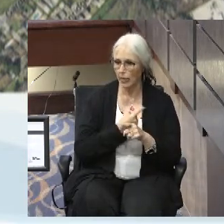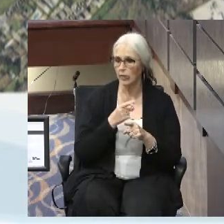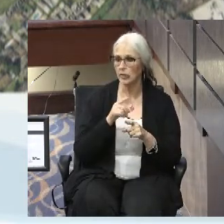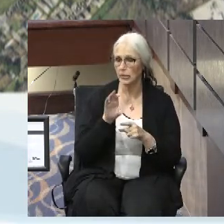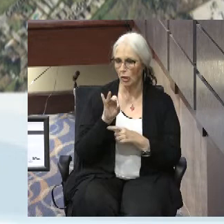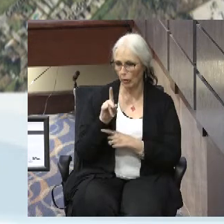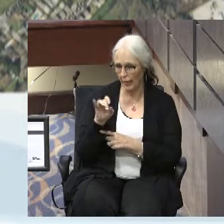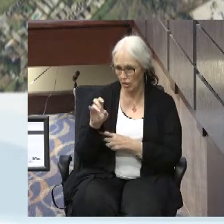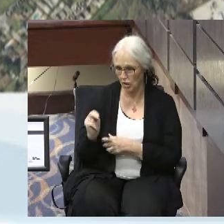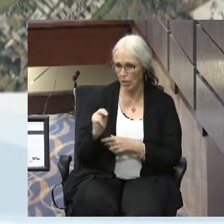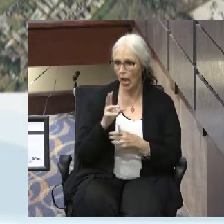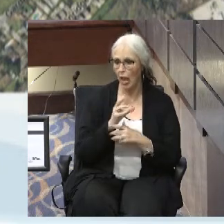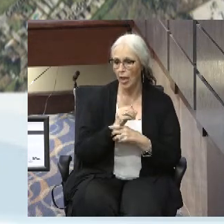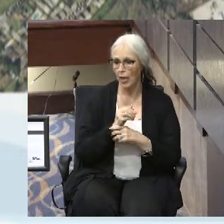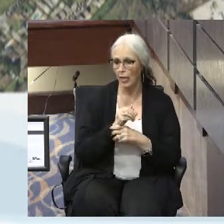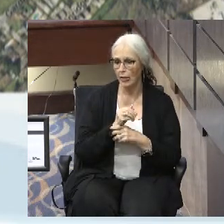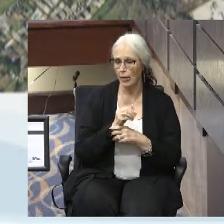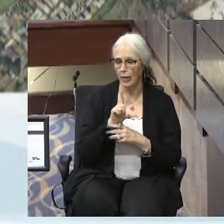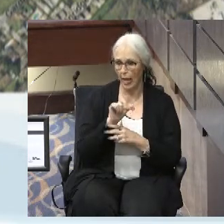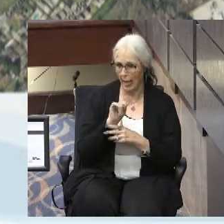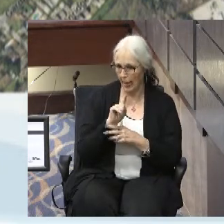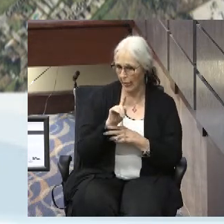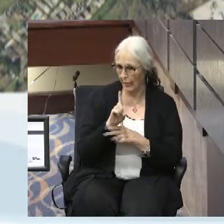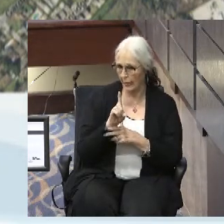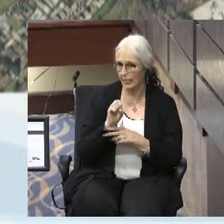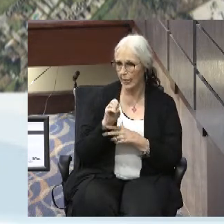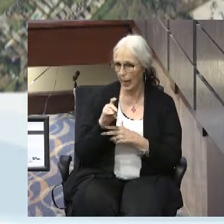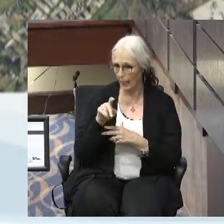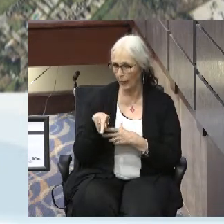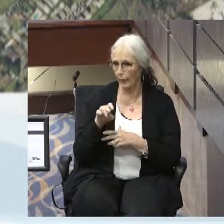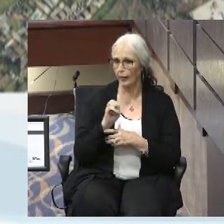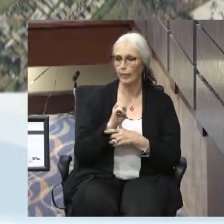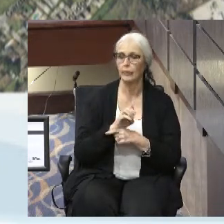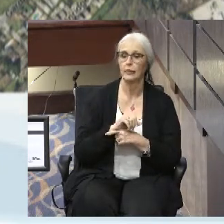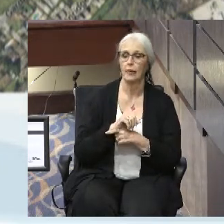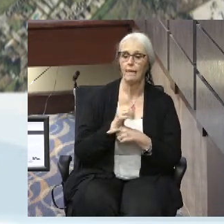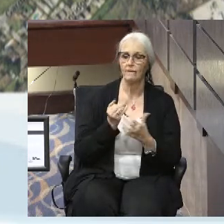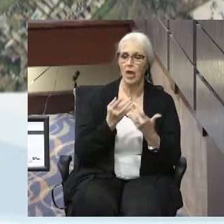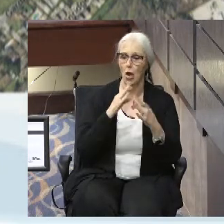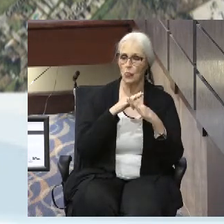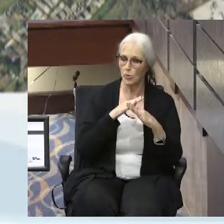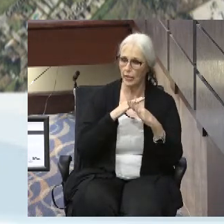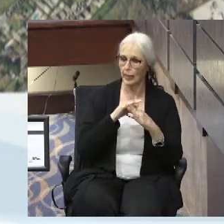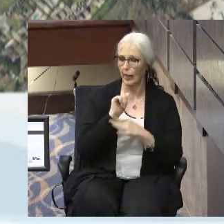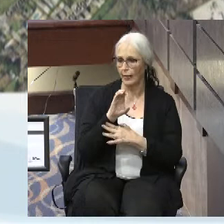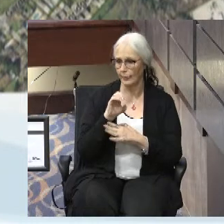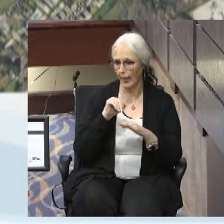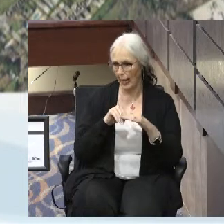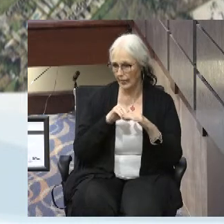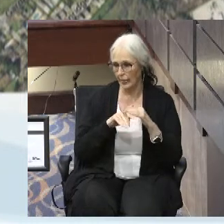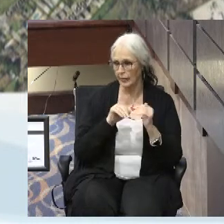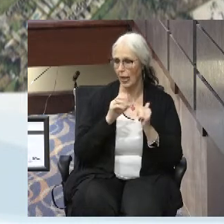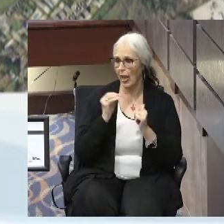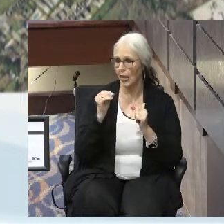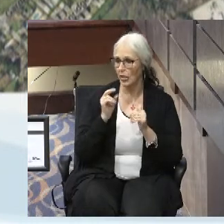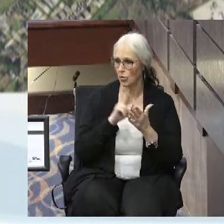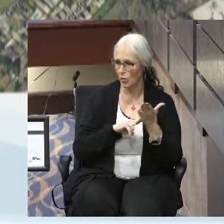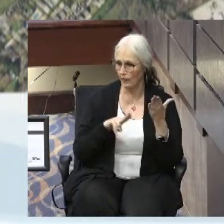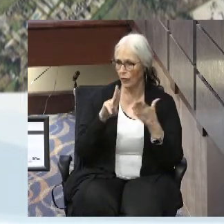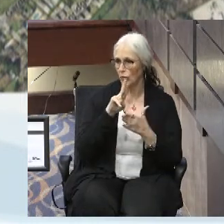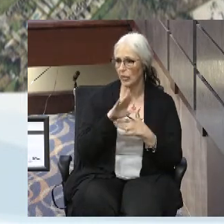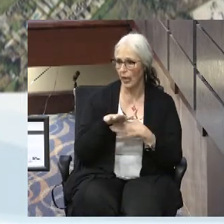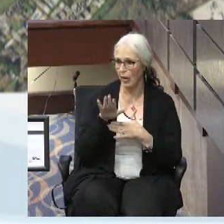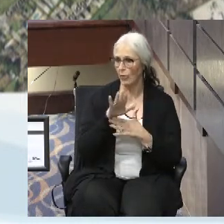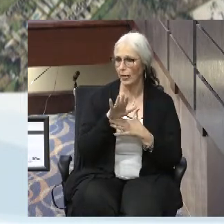circulation, gating, landscaping, refuse location and access, fire protection location and access, and the college and the university neighborhoods district